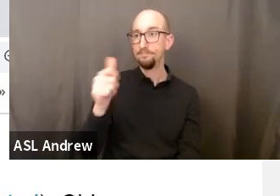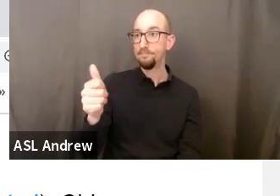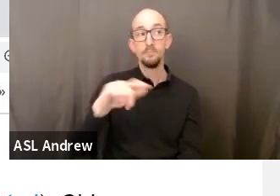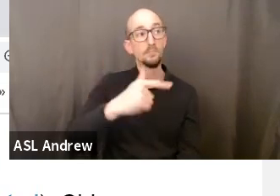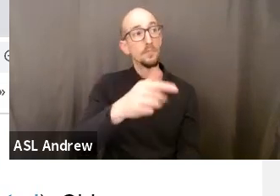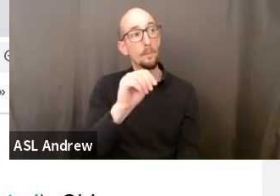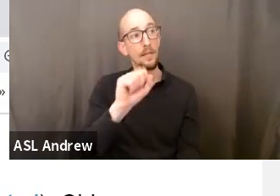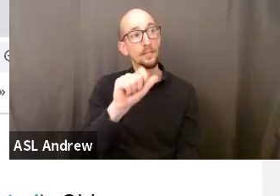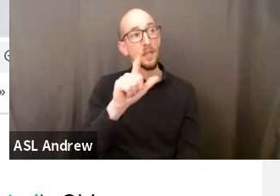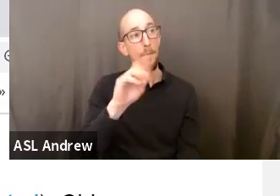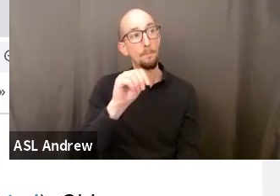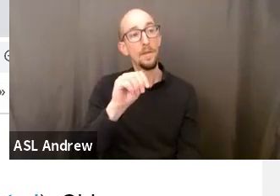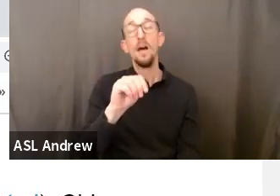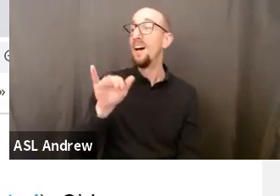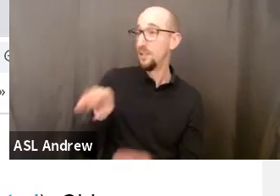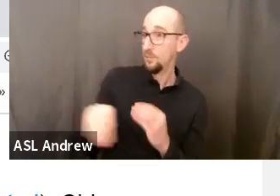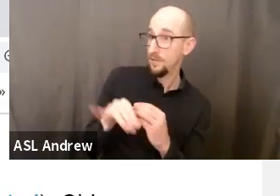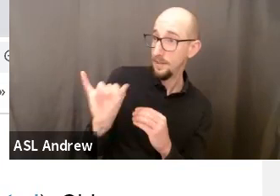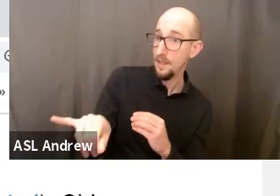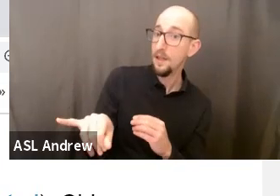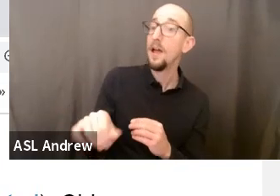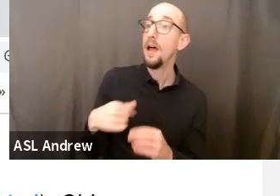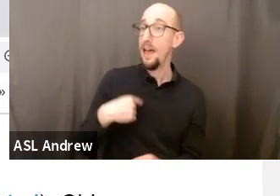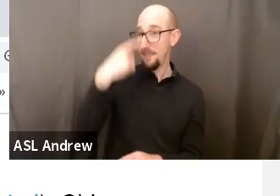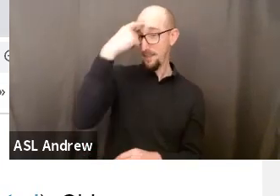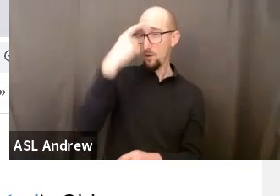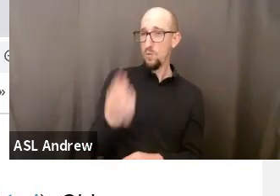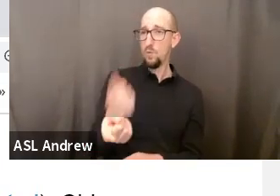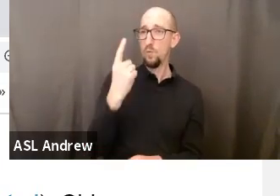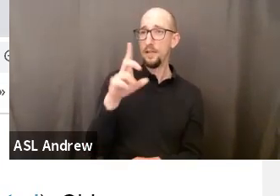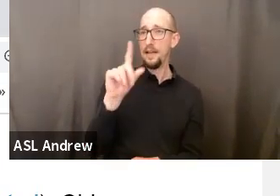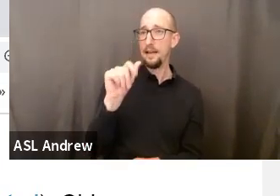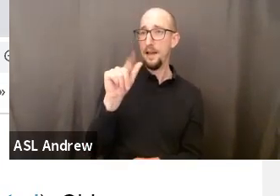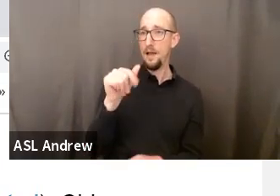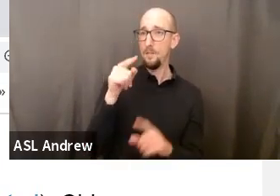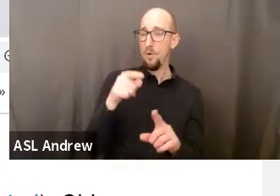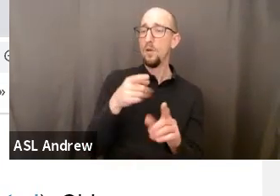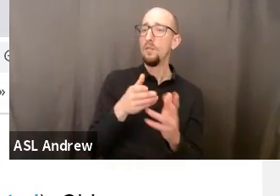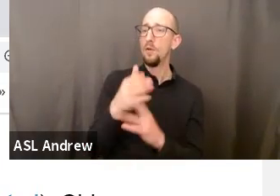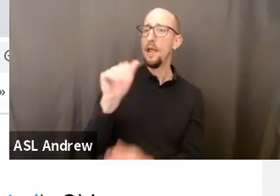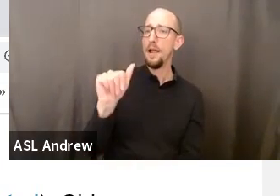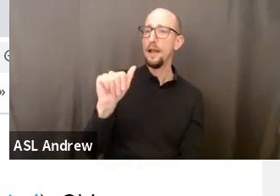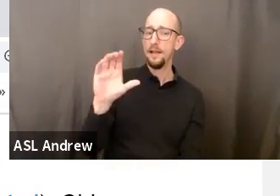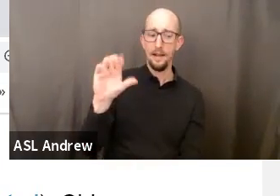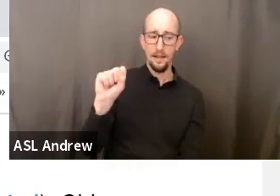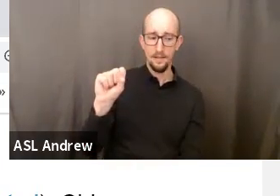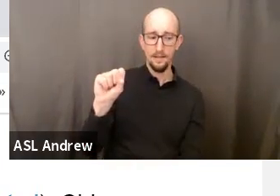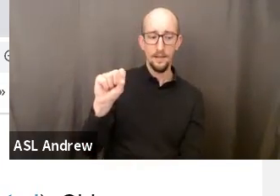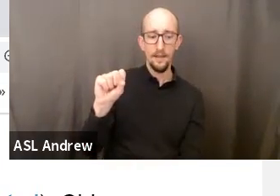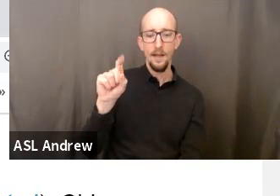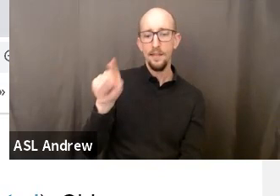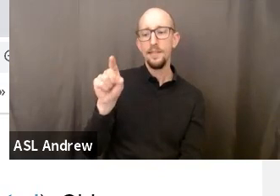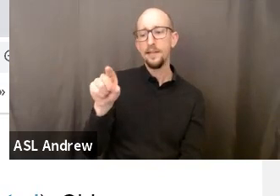Along those lines, I believe one of the data points through the ACS is something called the indices